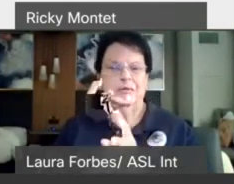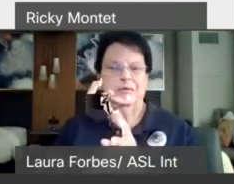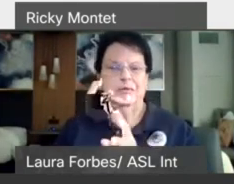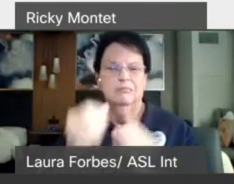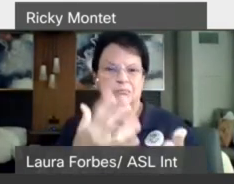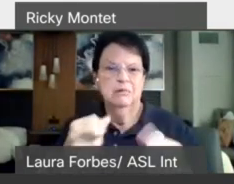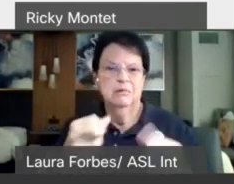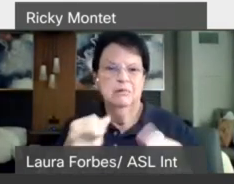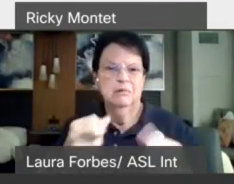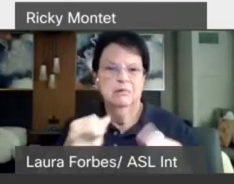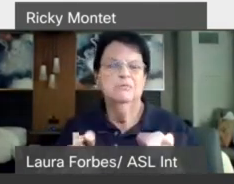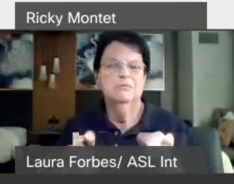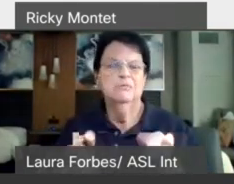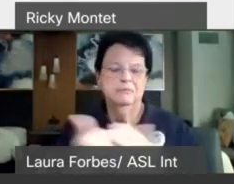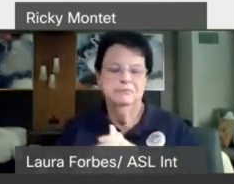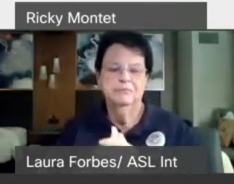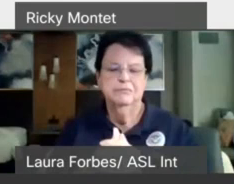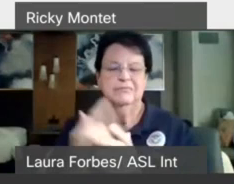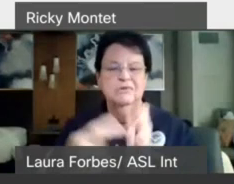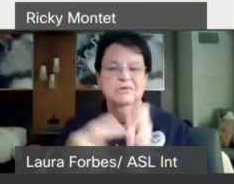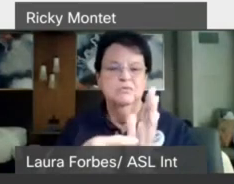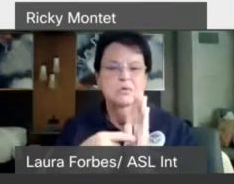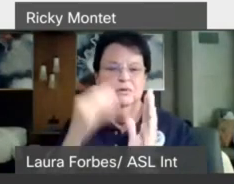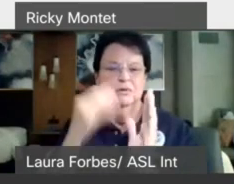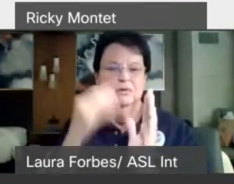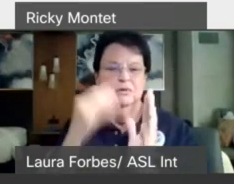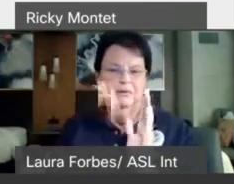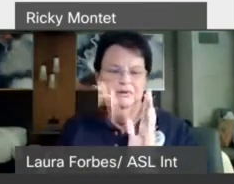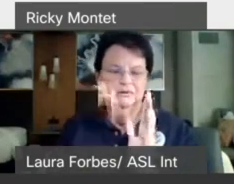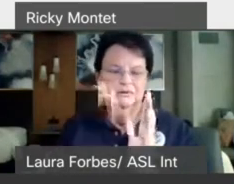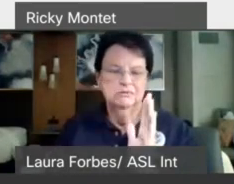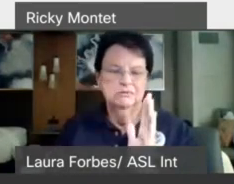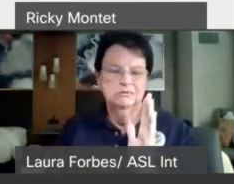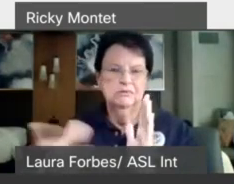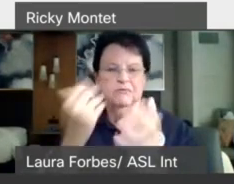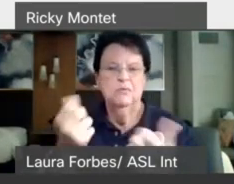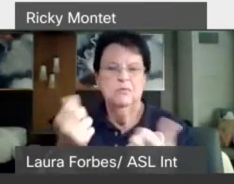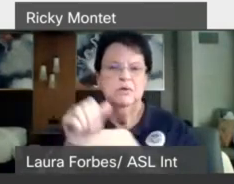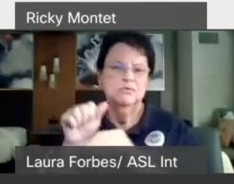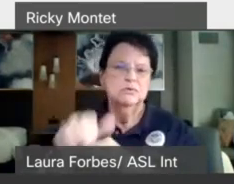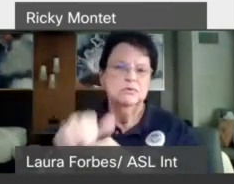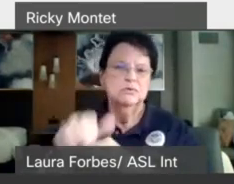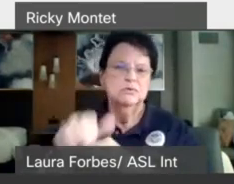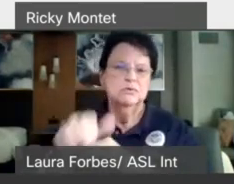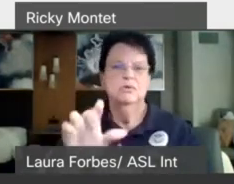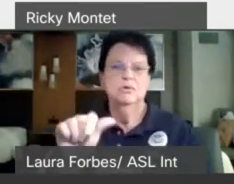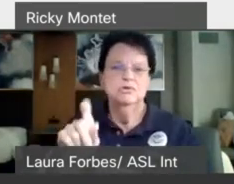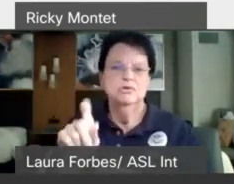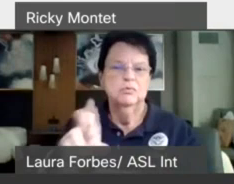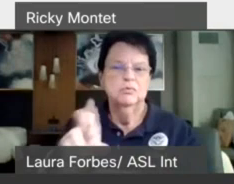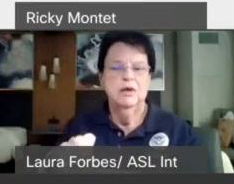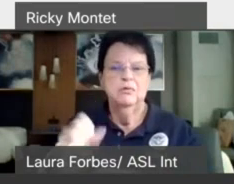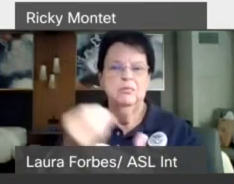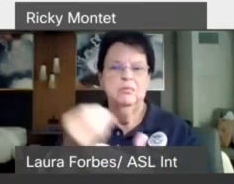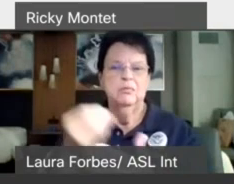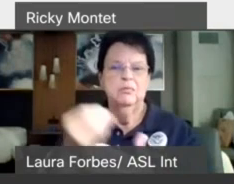another opportunity, saying, here's a request for information, and if you want to submit your generator purchase or